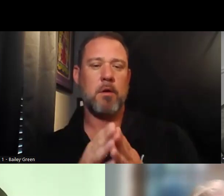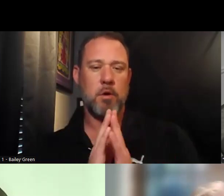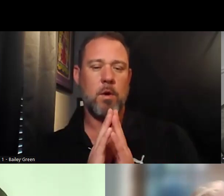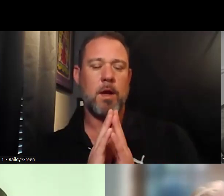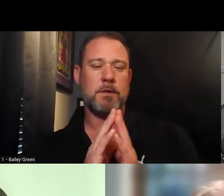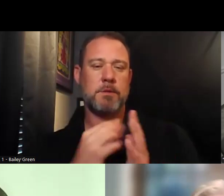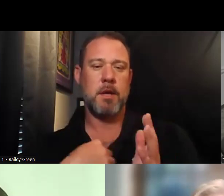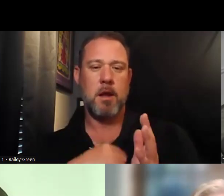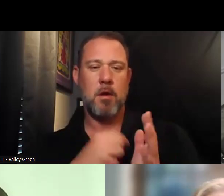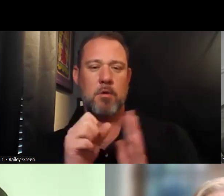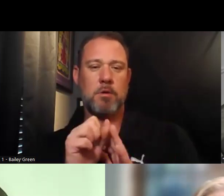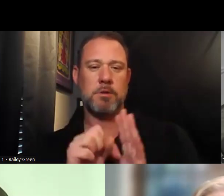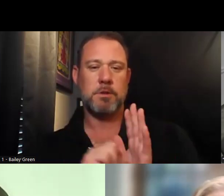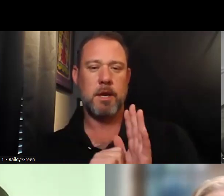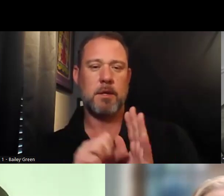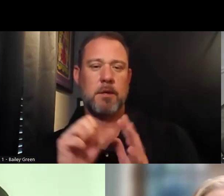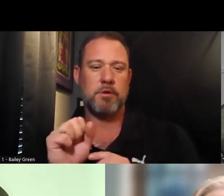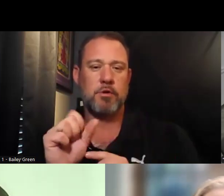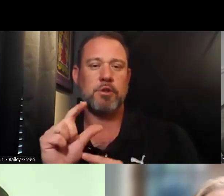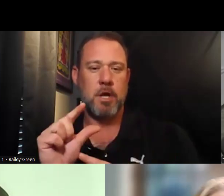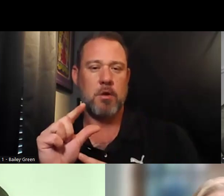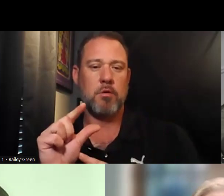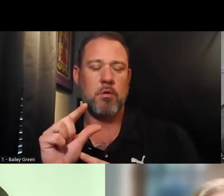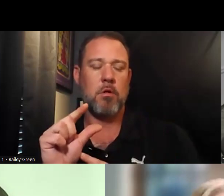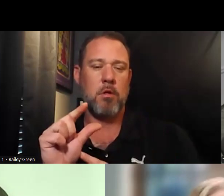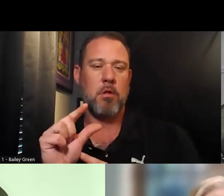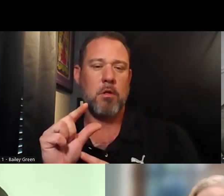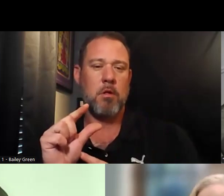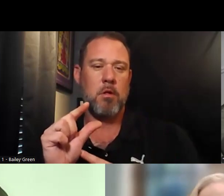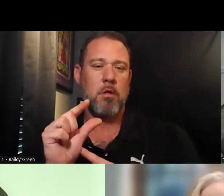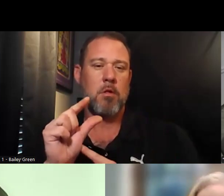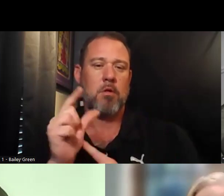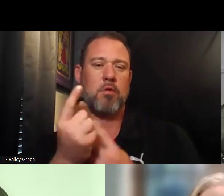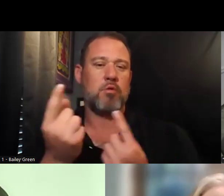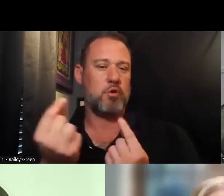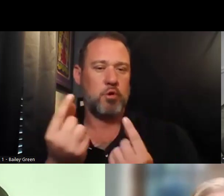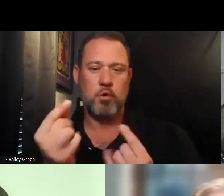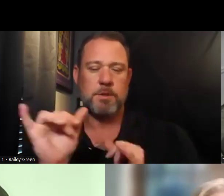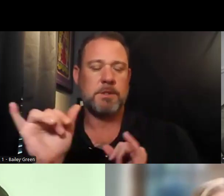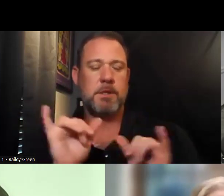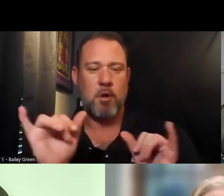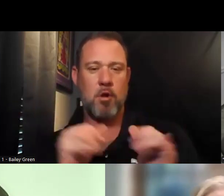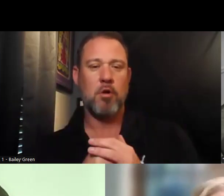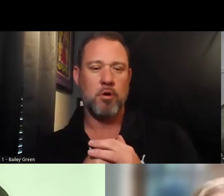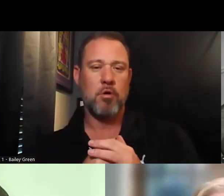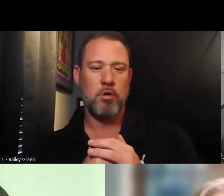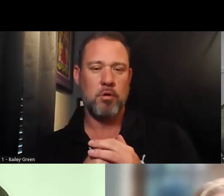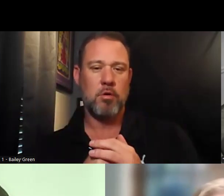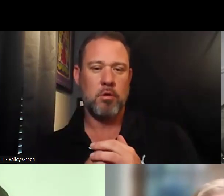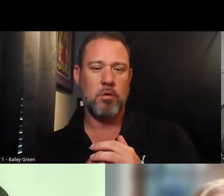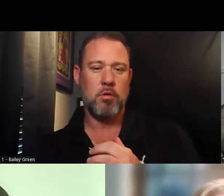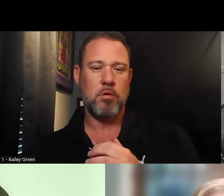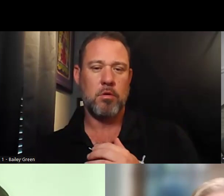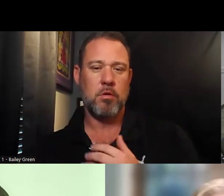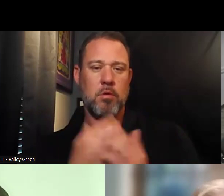that our state Surgeon General do something like that, just as a way to,